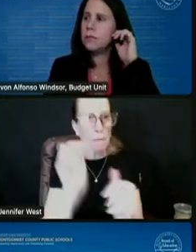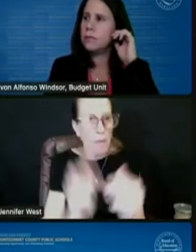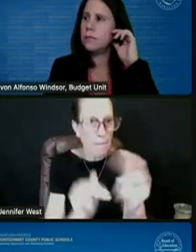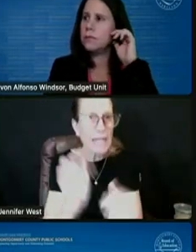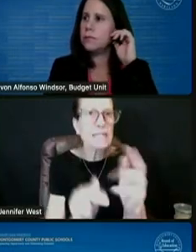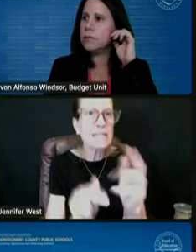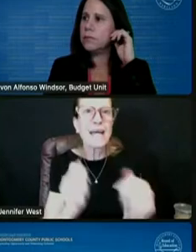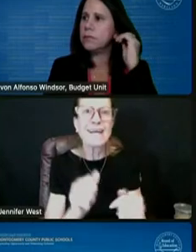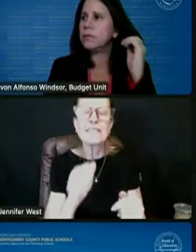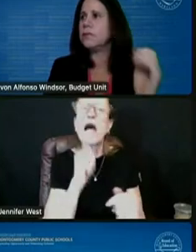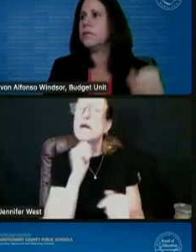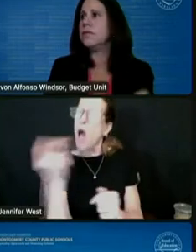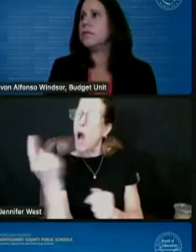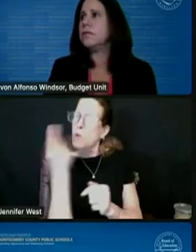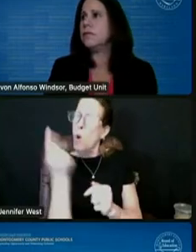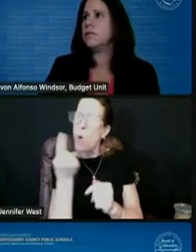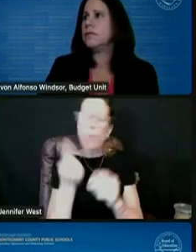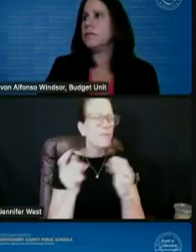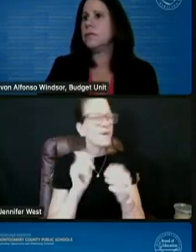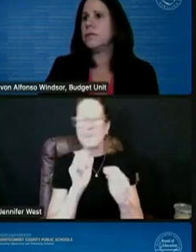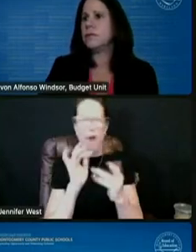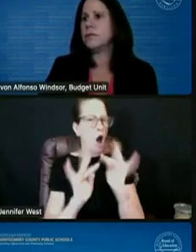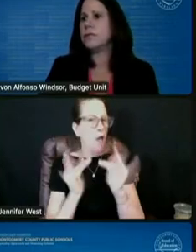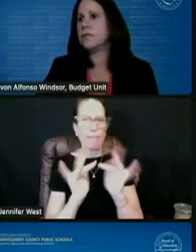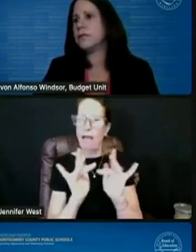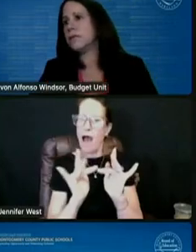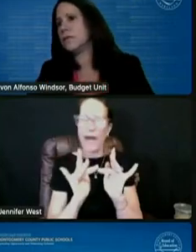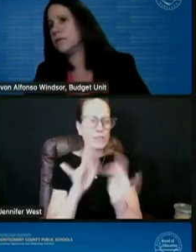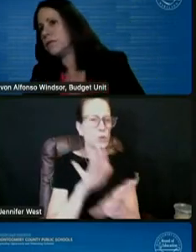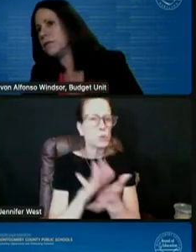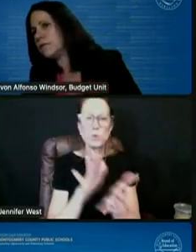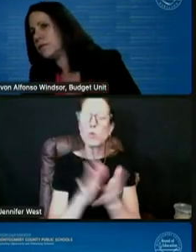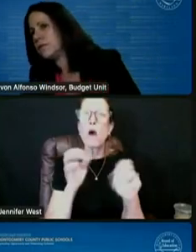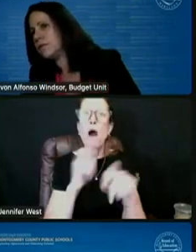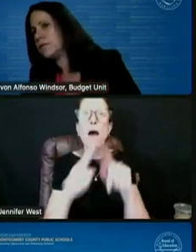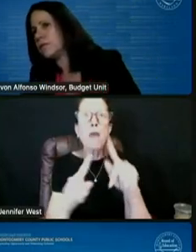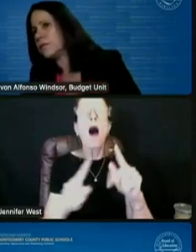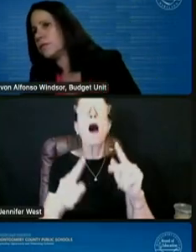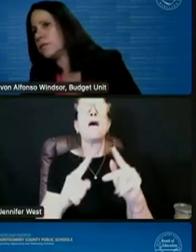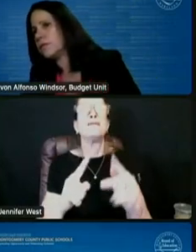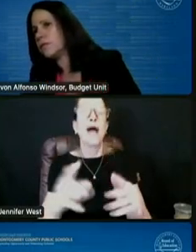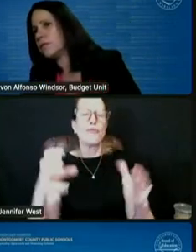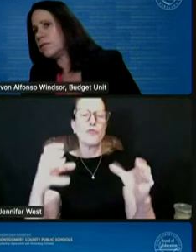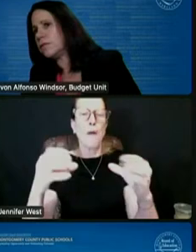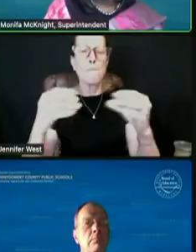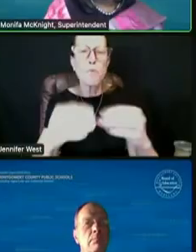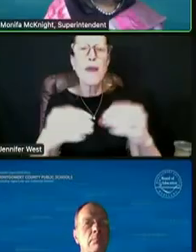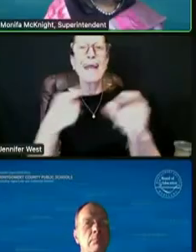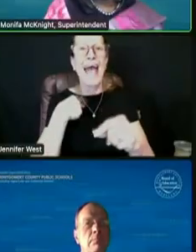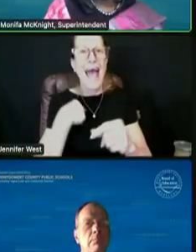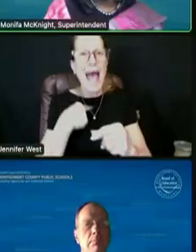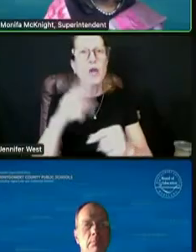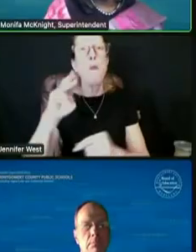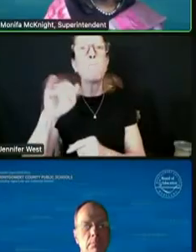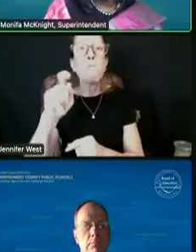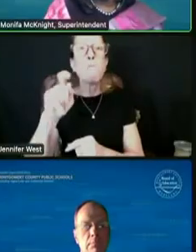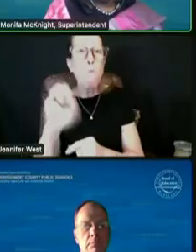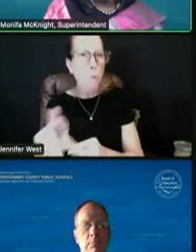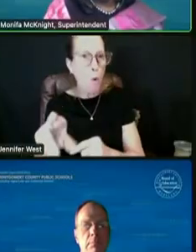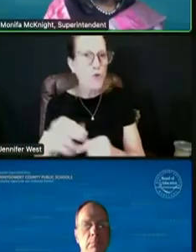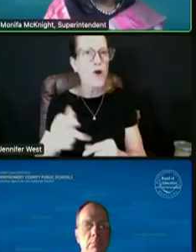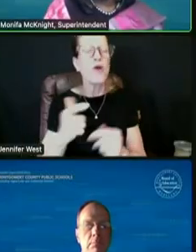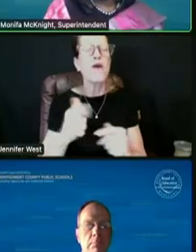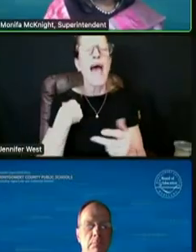matter of fact, our Board of Education recently approved a request of $1.92 million to advocate for the resources of our